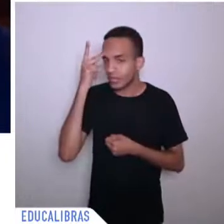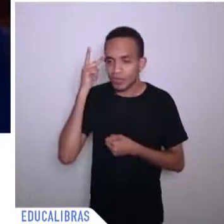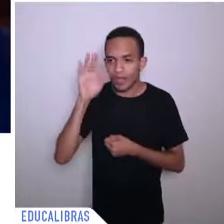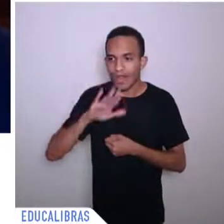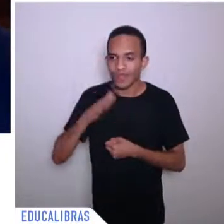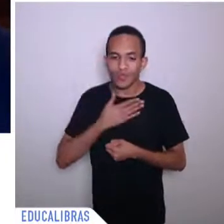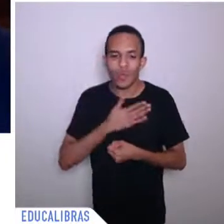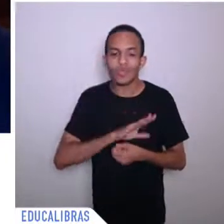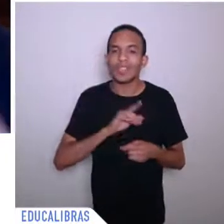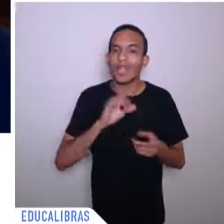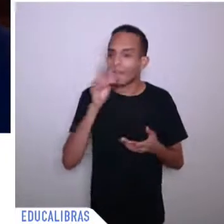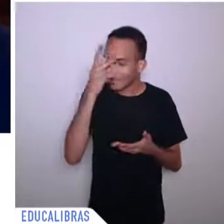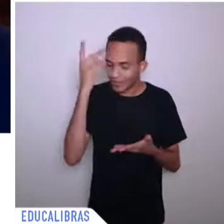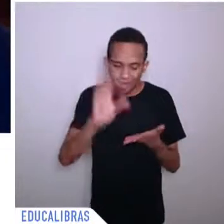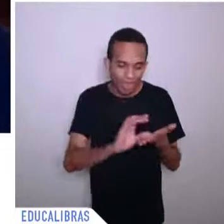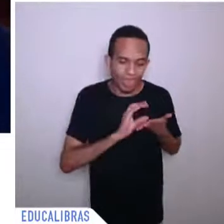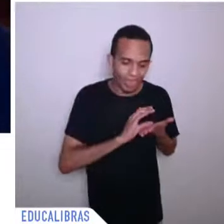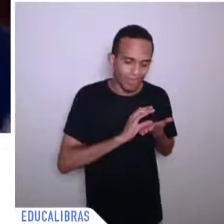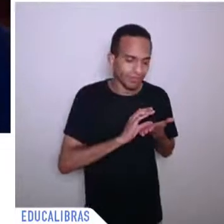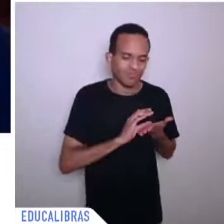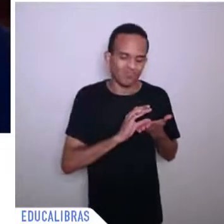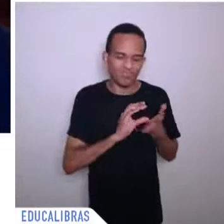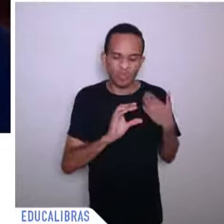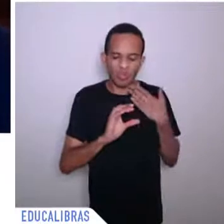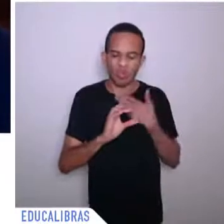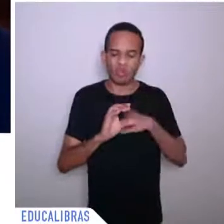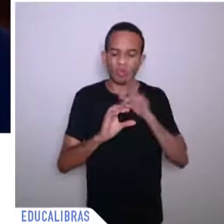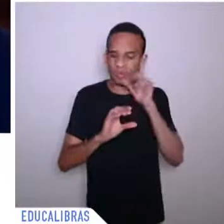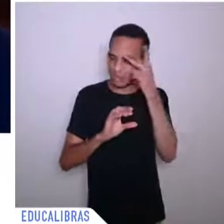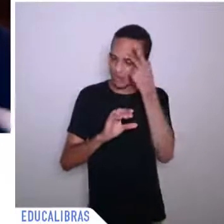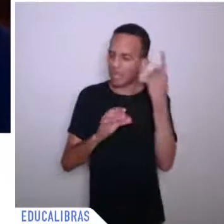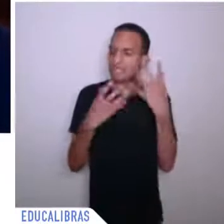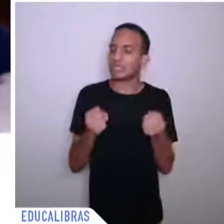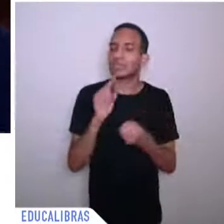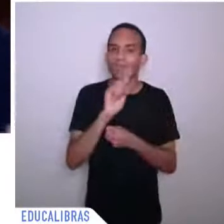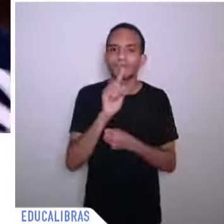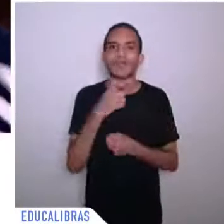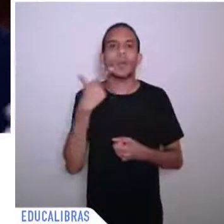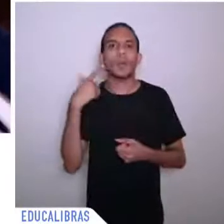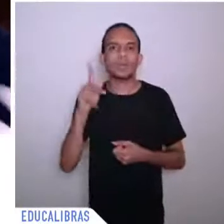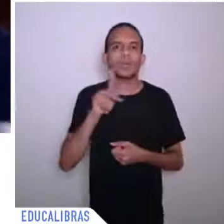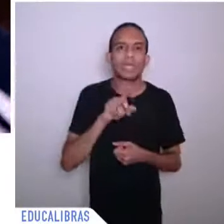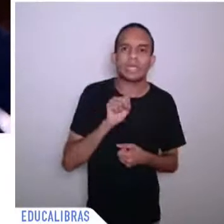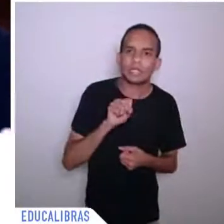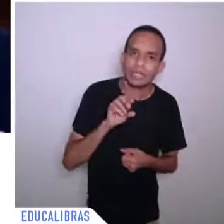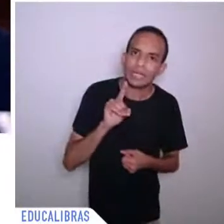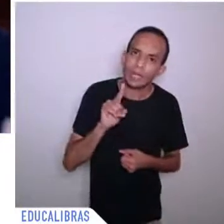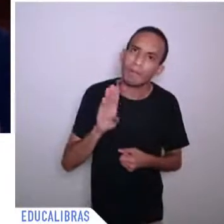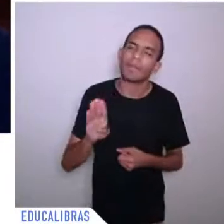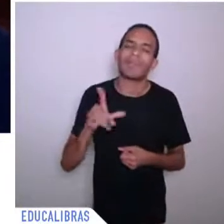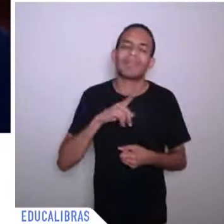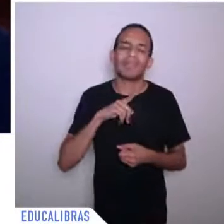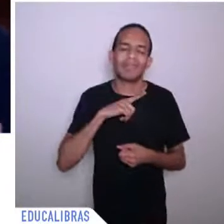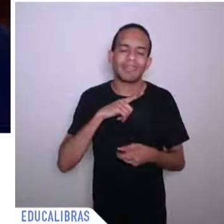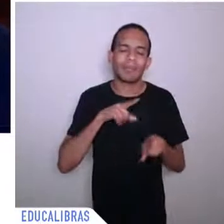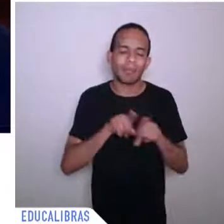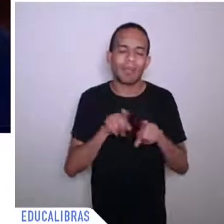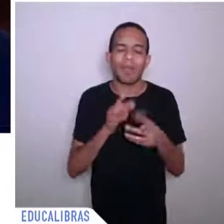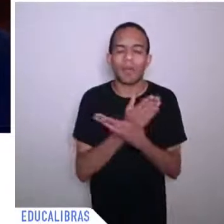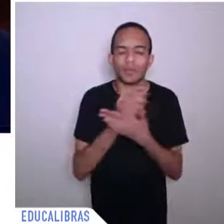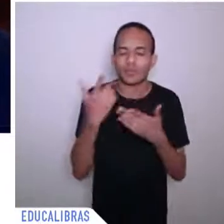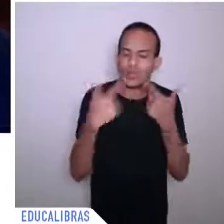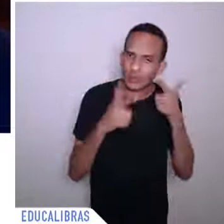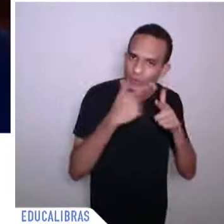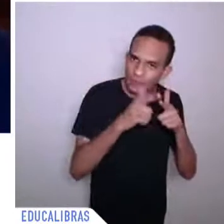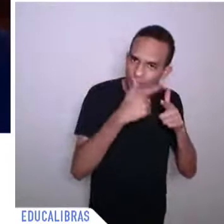to accept candidates who are funded by people they don't like, and other parties doing the same. So you will have